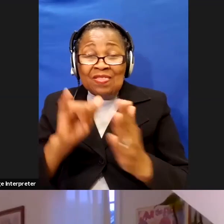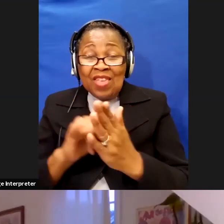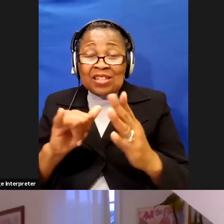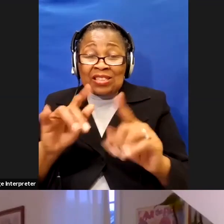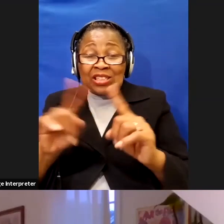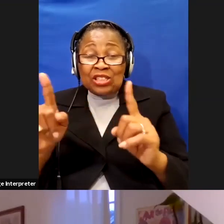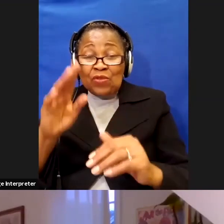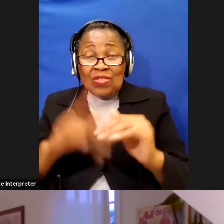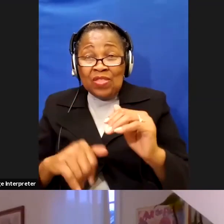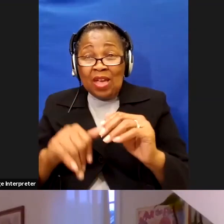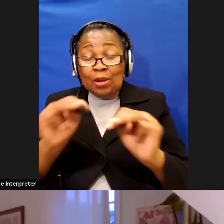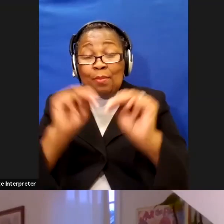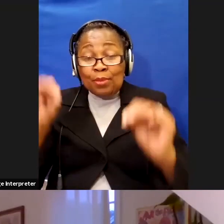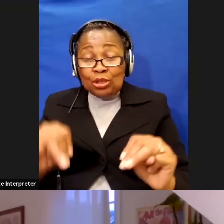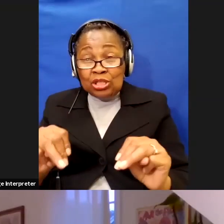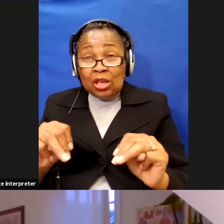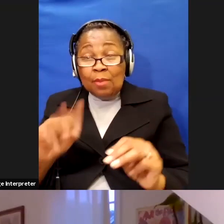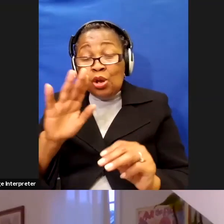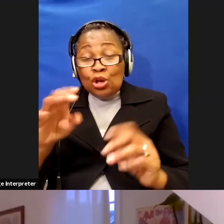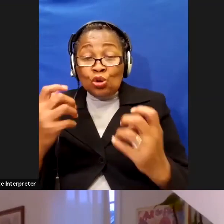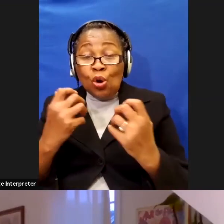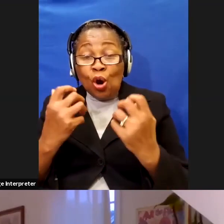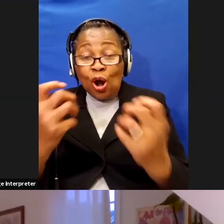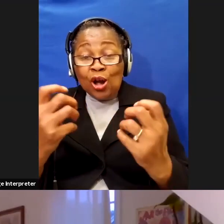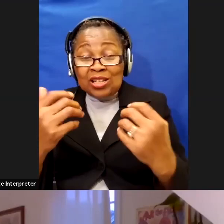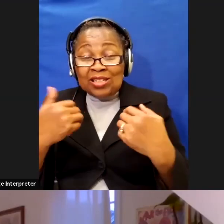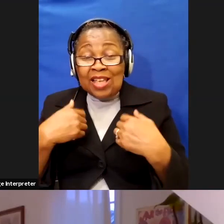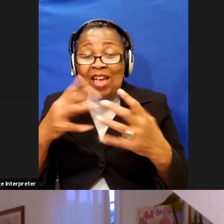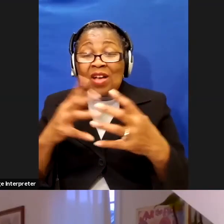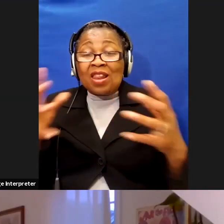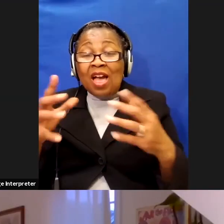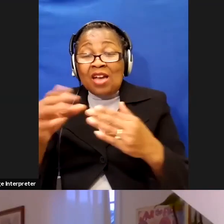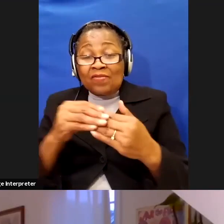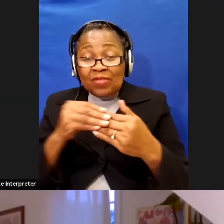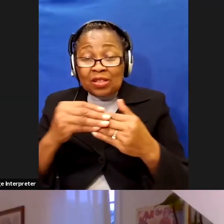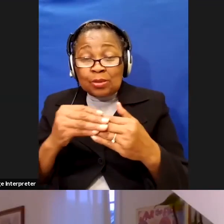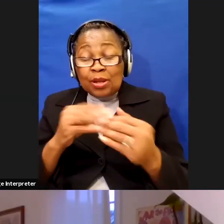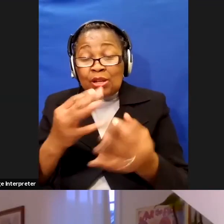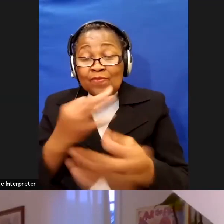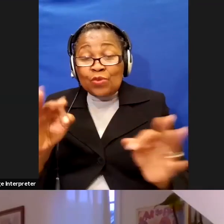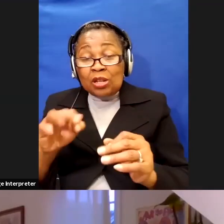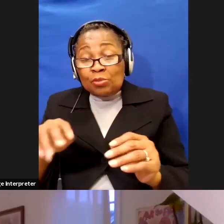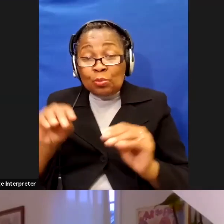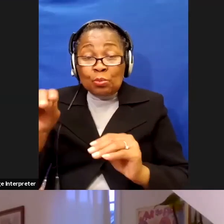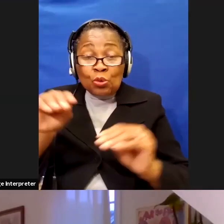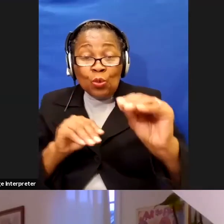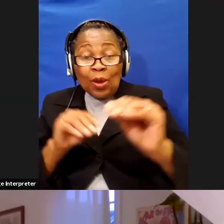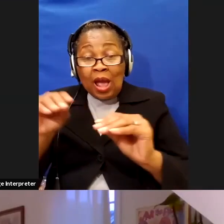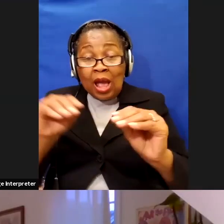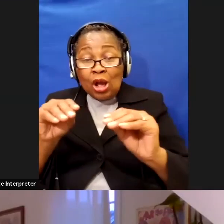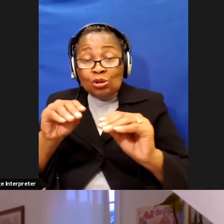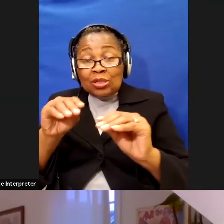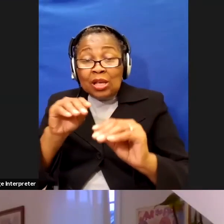in a museum, your audience has a lot of leeway and freedom to move around the space and to move closer or